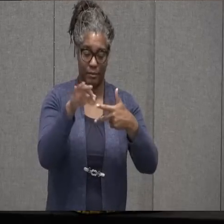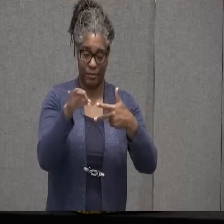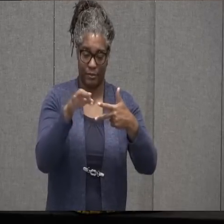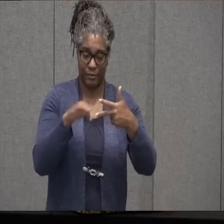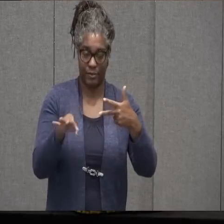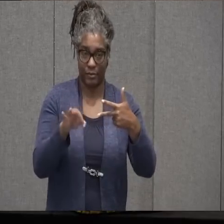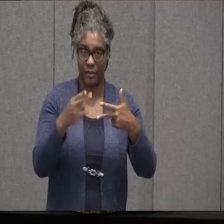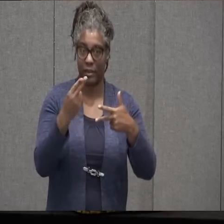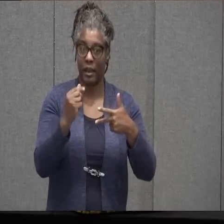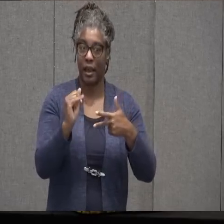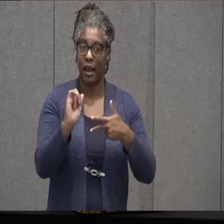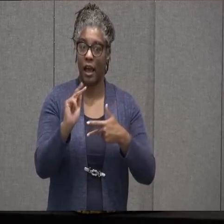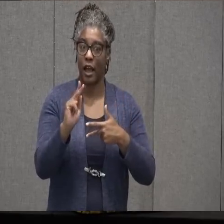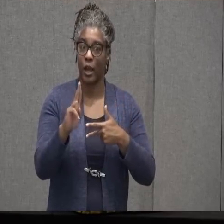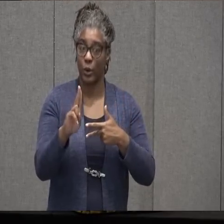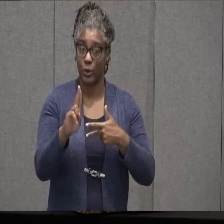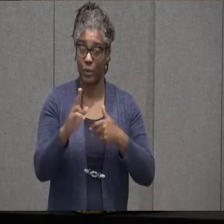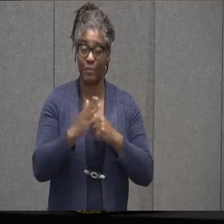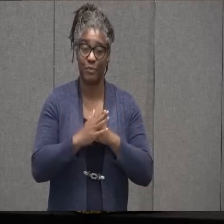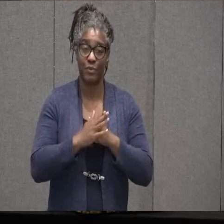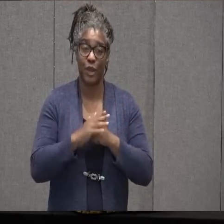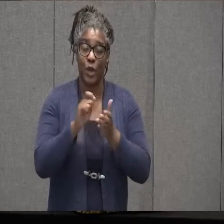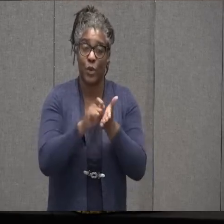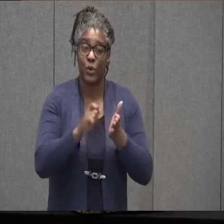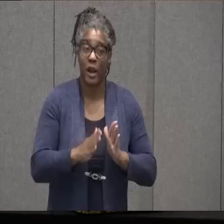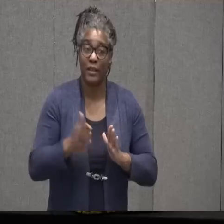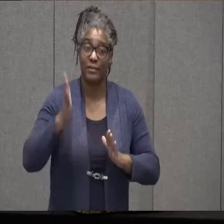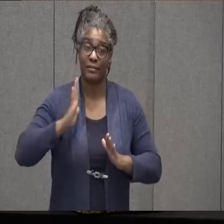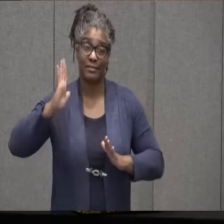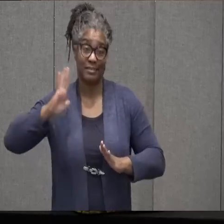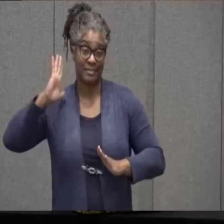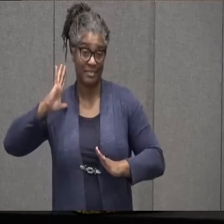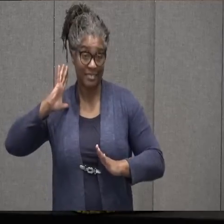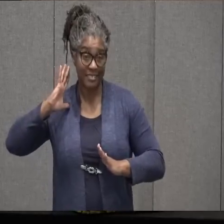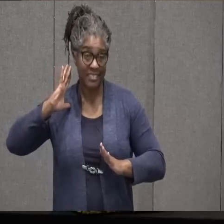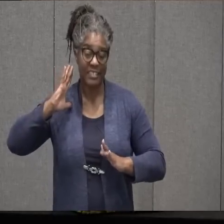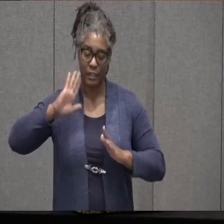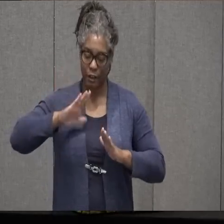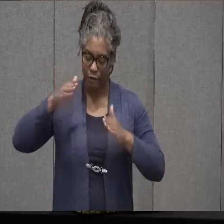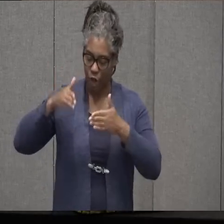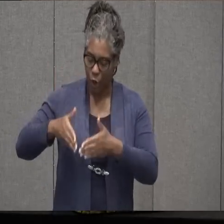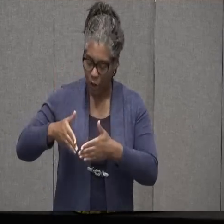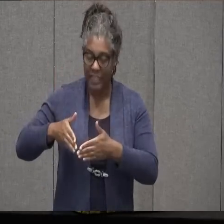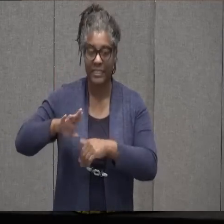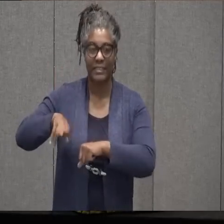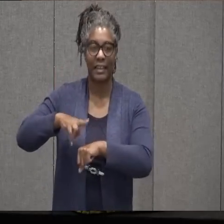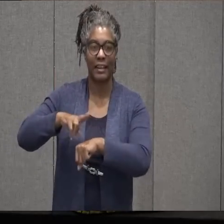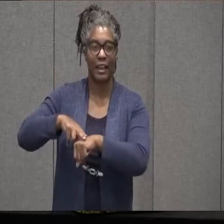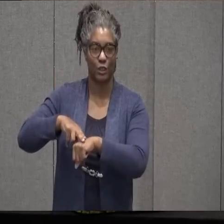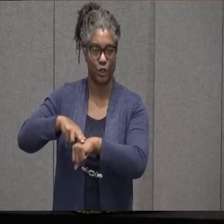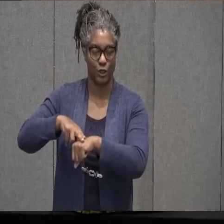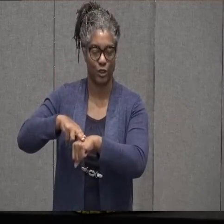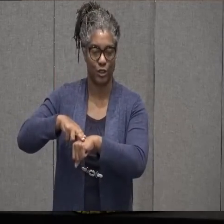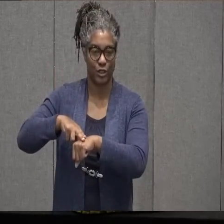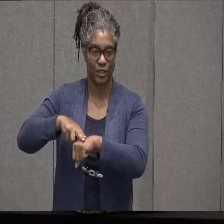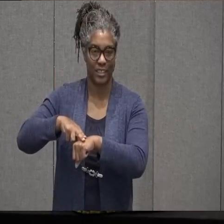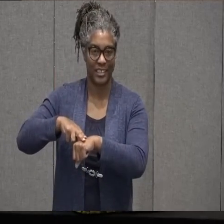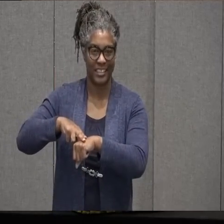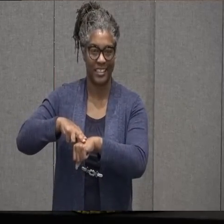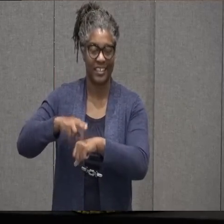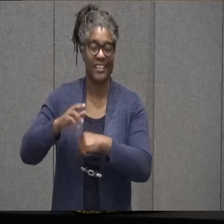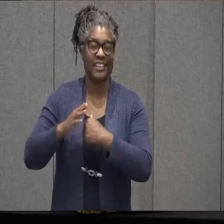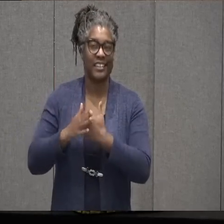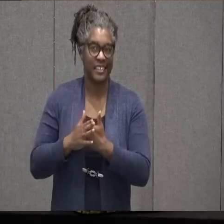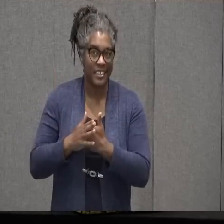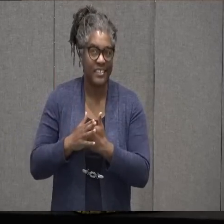haiku did it with nature. So it should evoke, because think about, if you only have